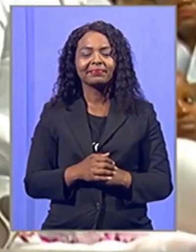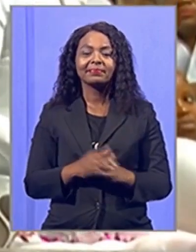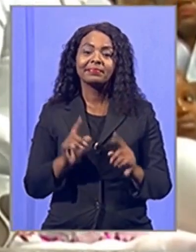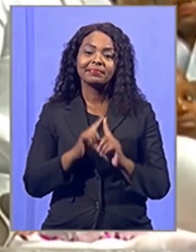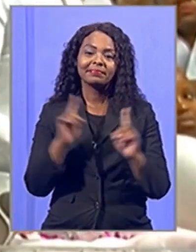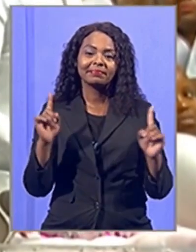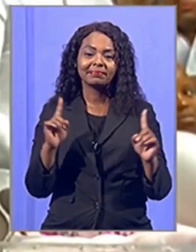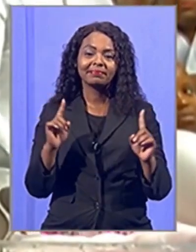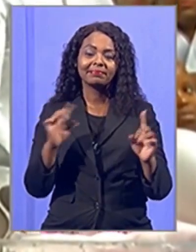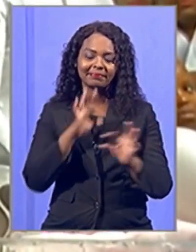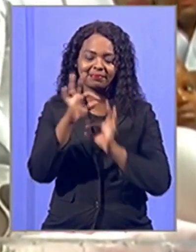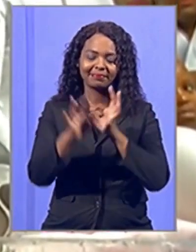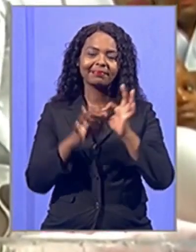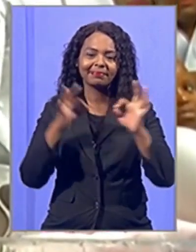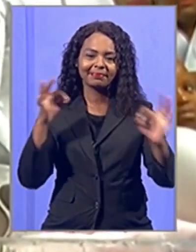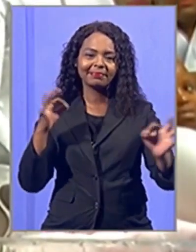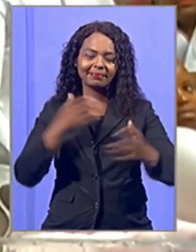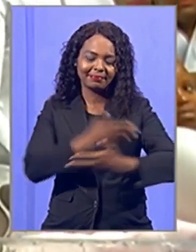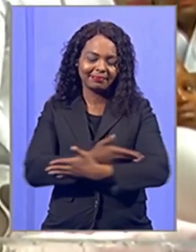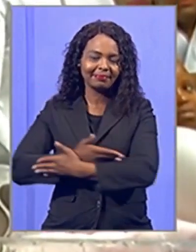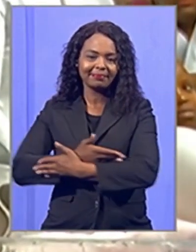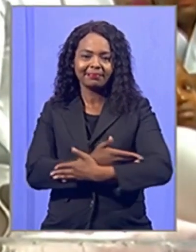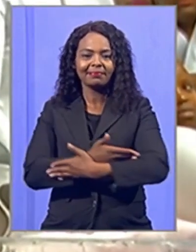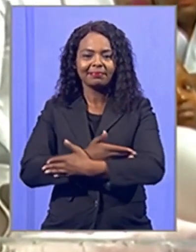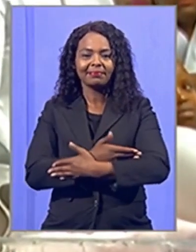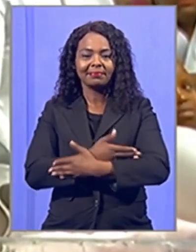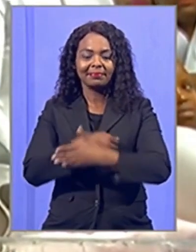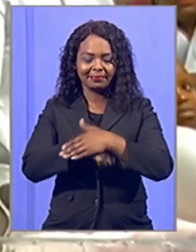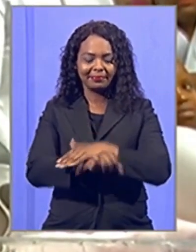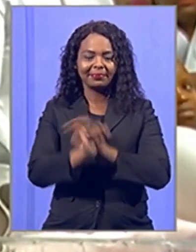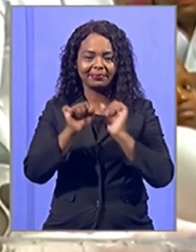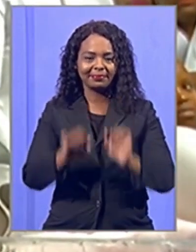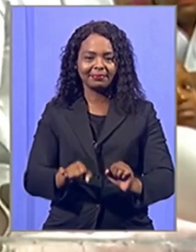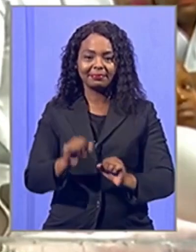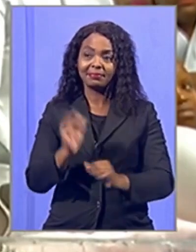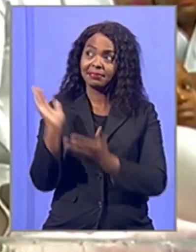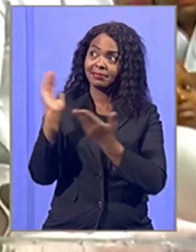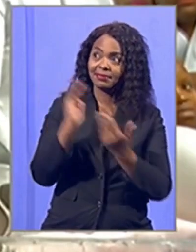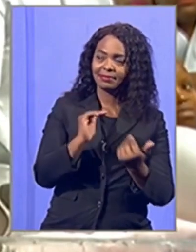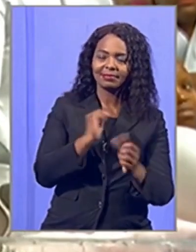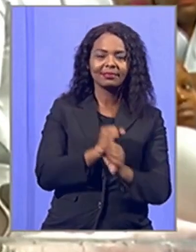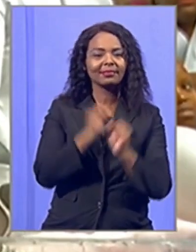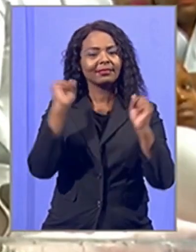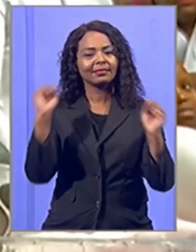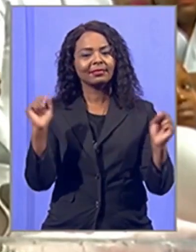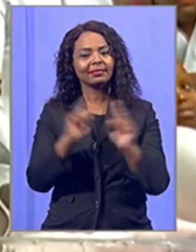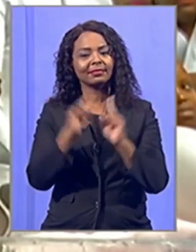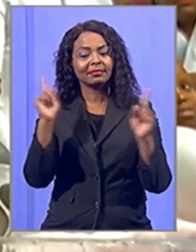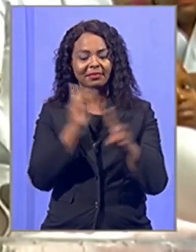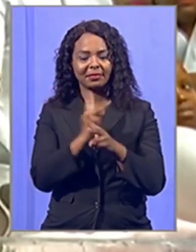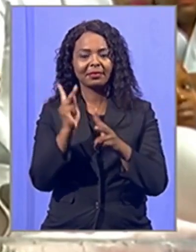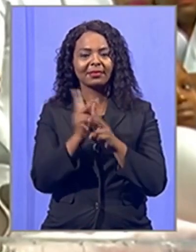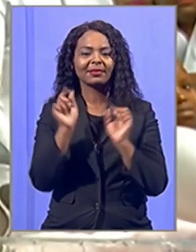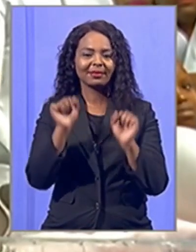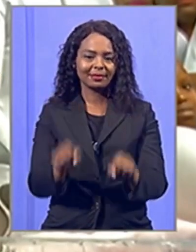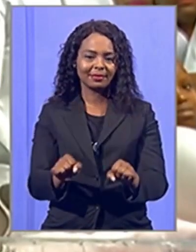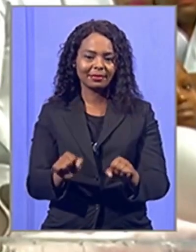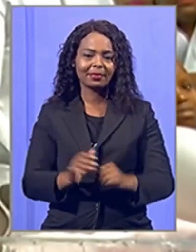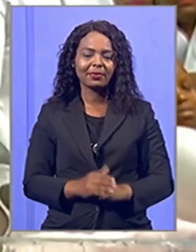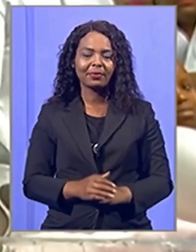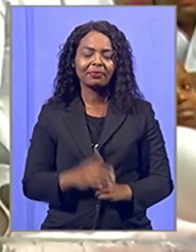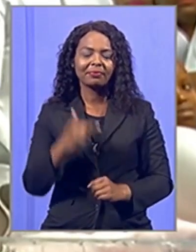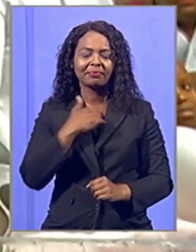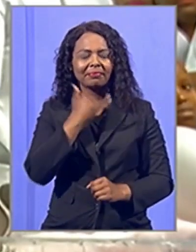ke mpho ya modimo e le goreng e tlile re sa nagane e fela re ntse re planete so ke kwa